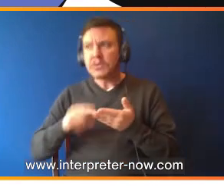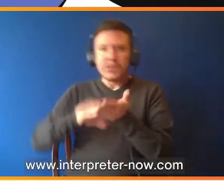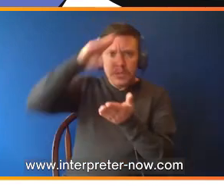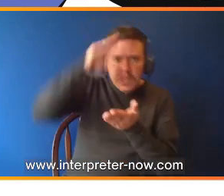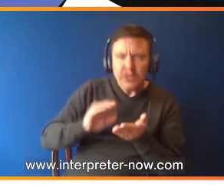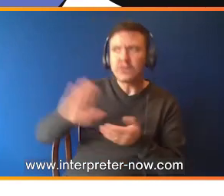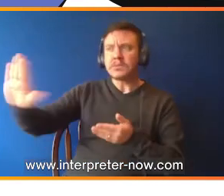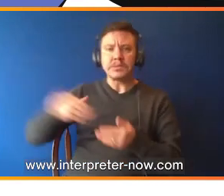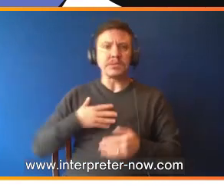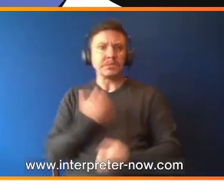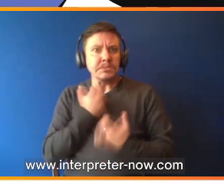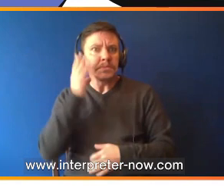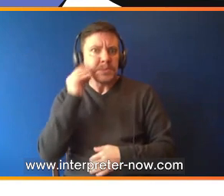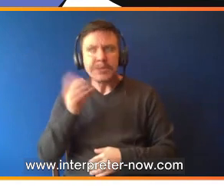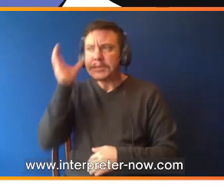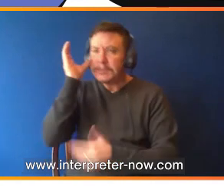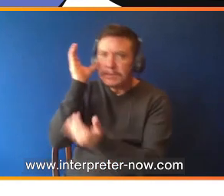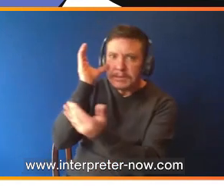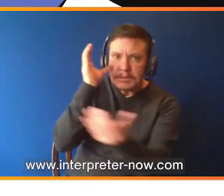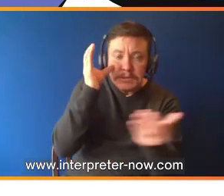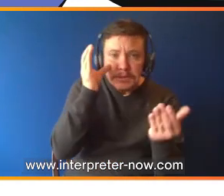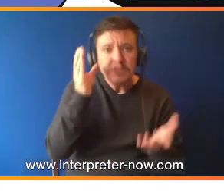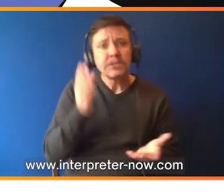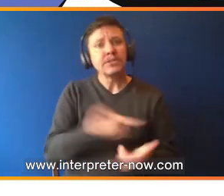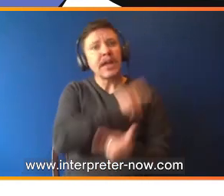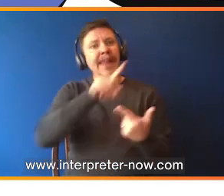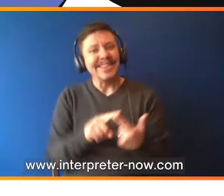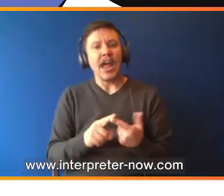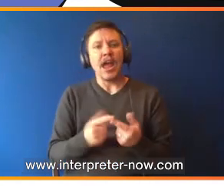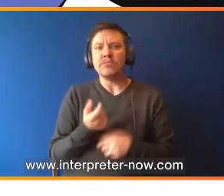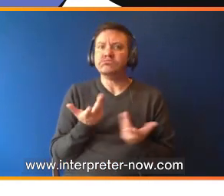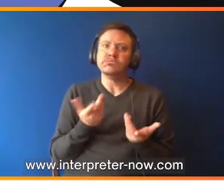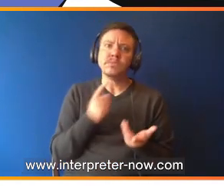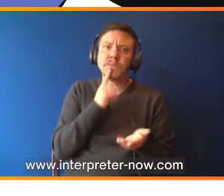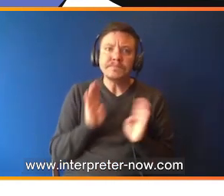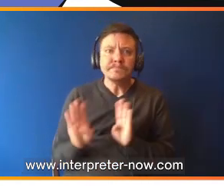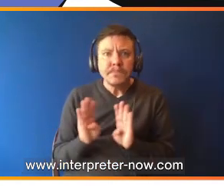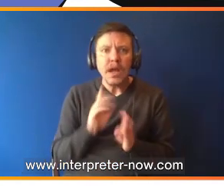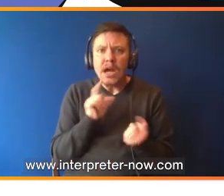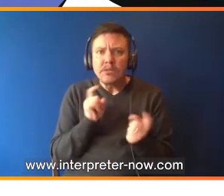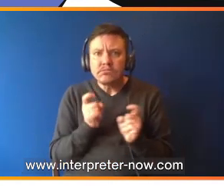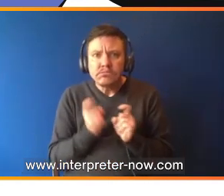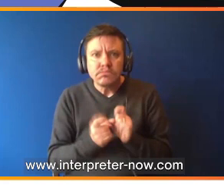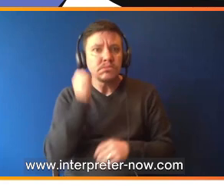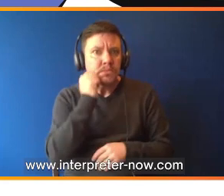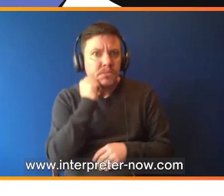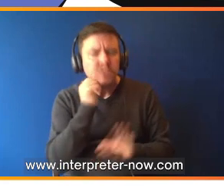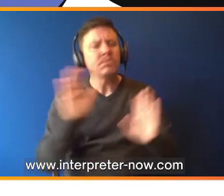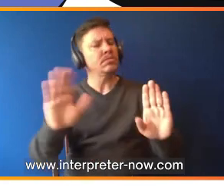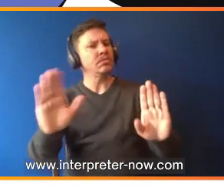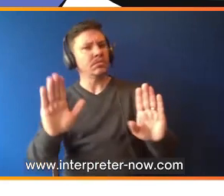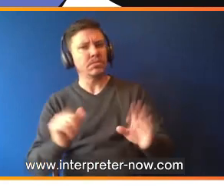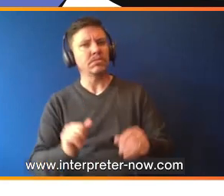to, okay, small scale change, small behavioral changes on a day-to-day basis. And not, again, looking